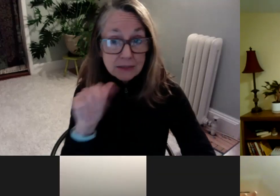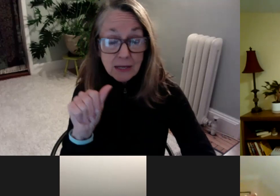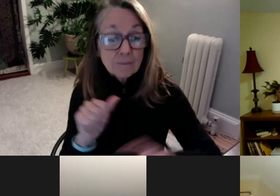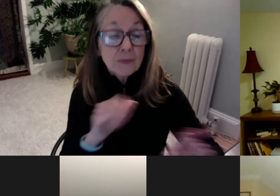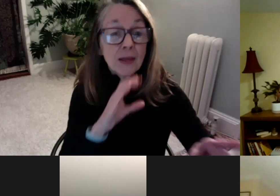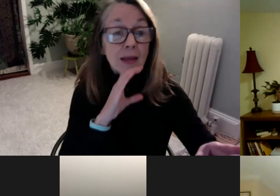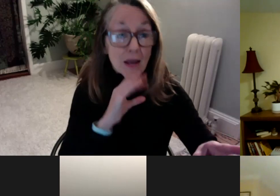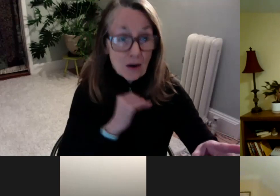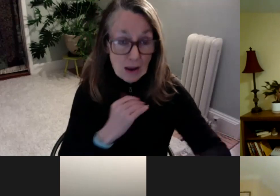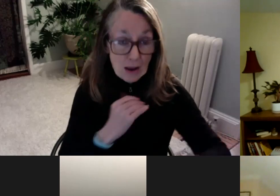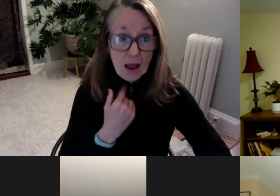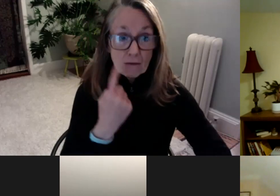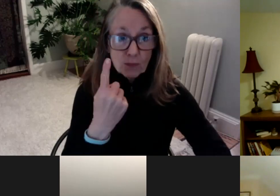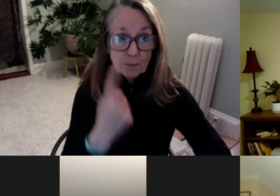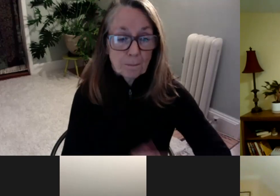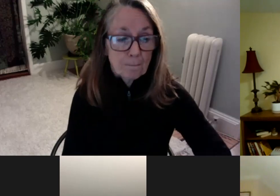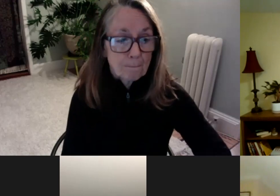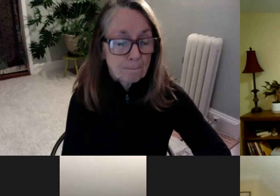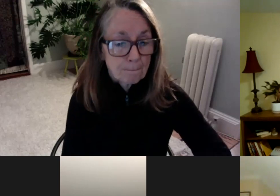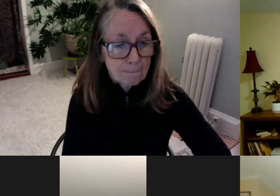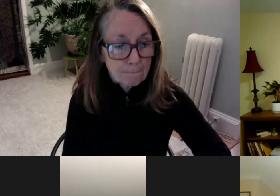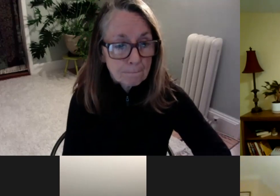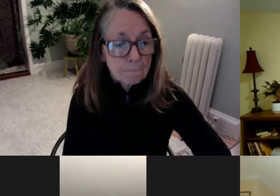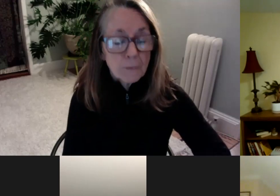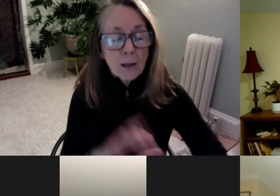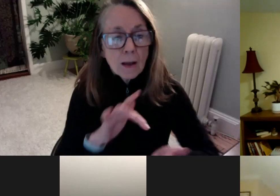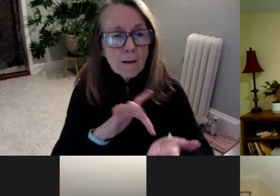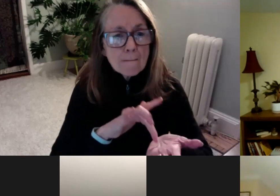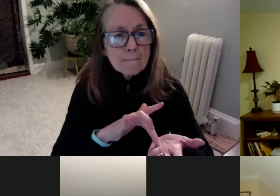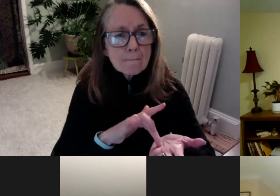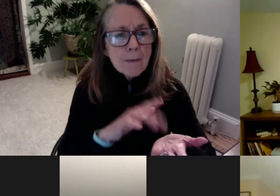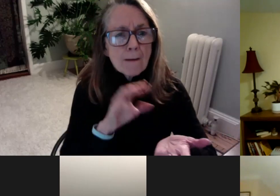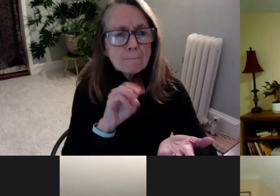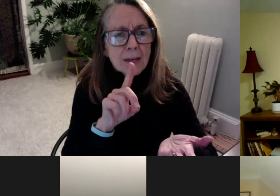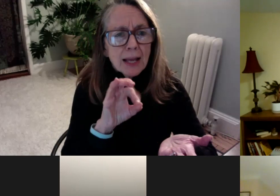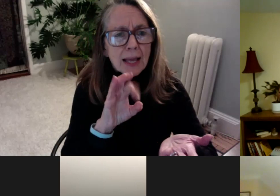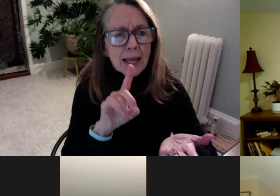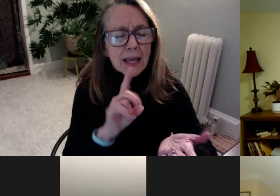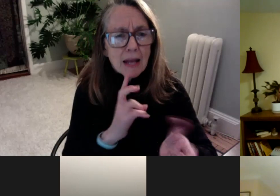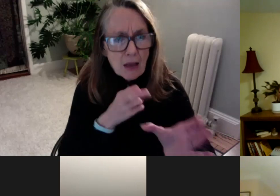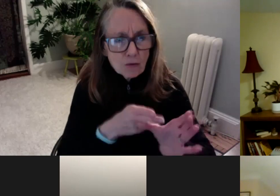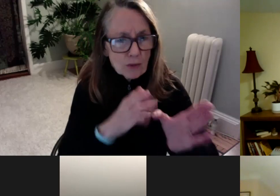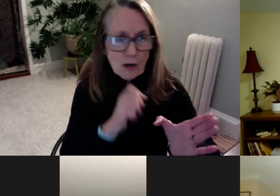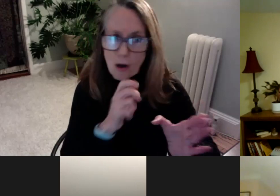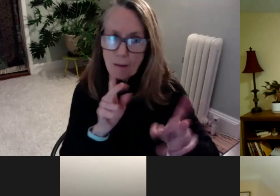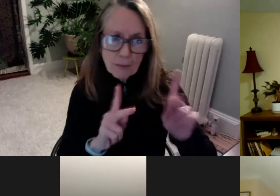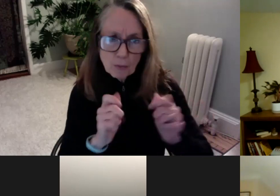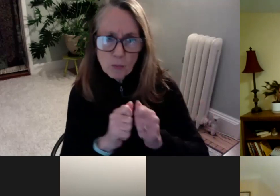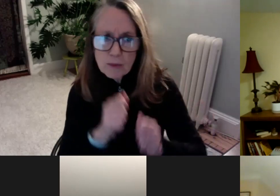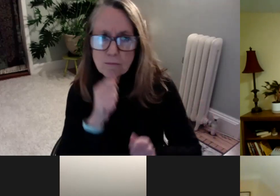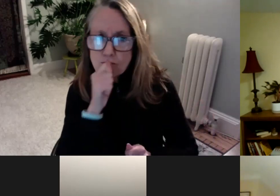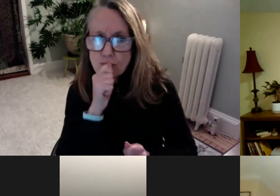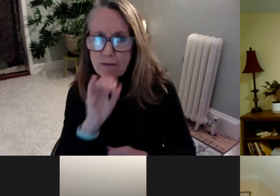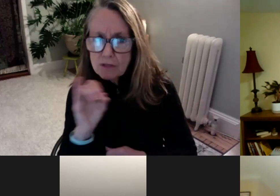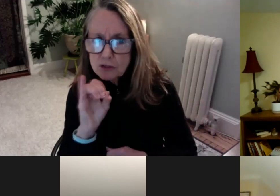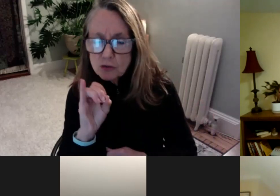I actually have one. So it's Medicaid enrollees. It's not people with private insurance or Medicare enrollees.